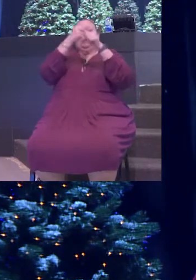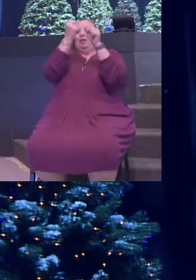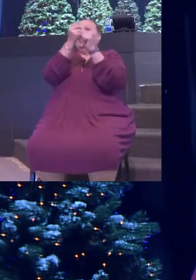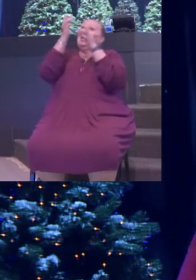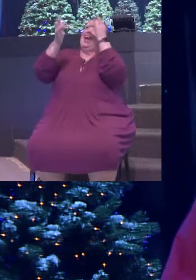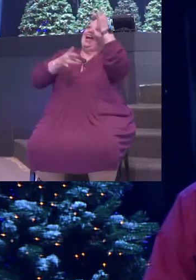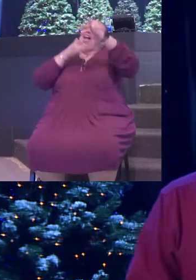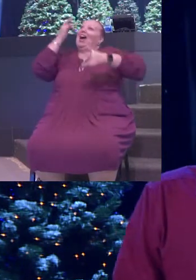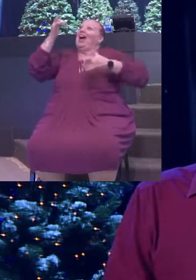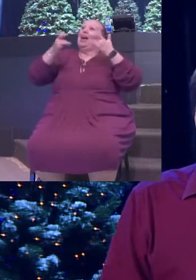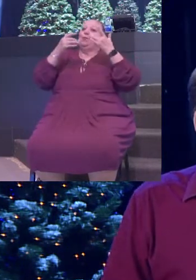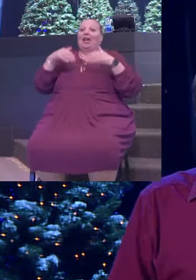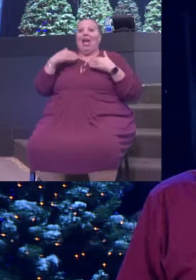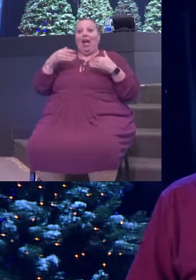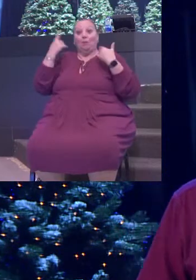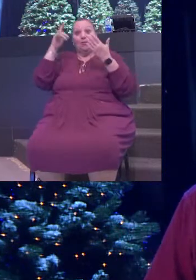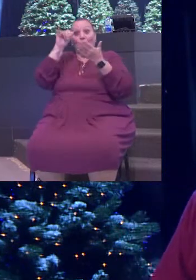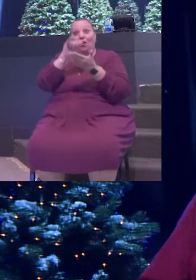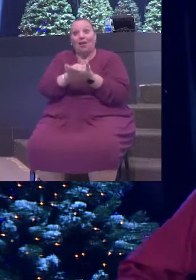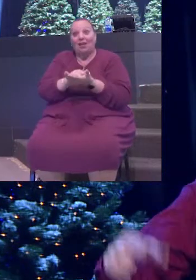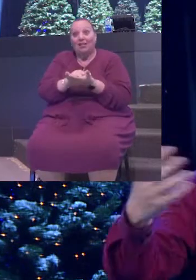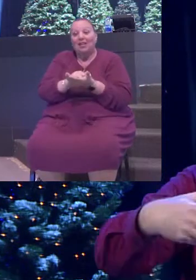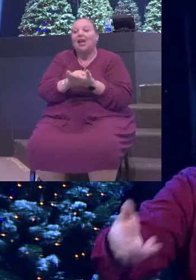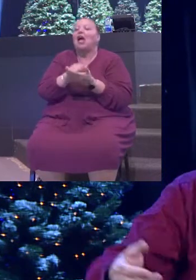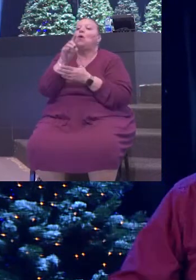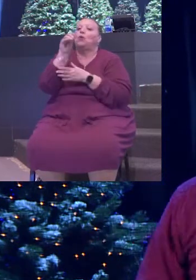it." And we do.